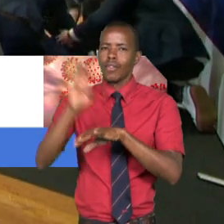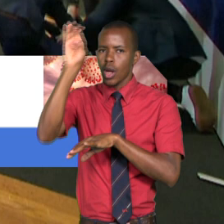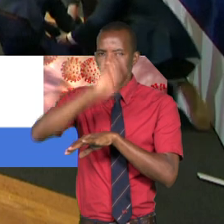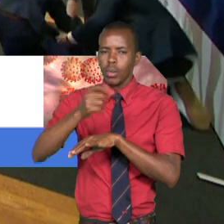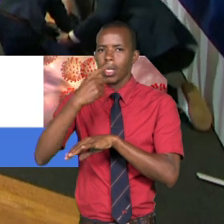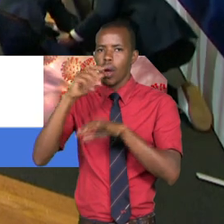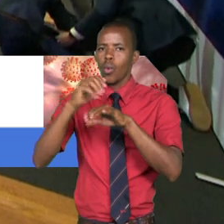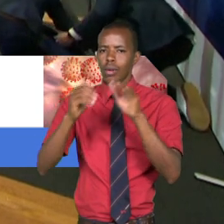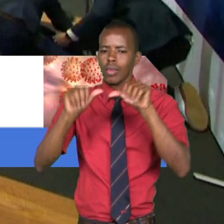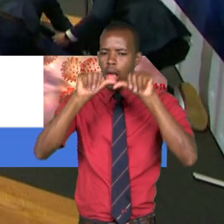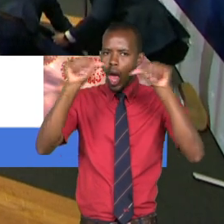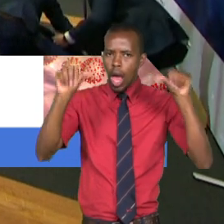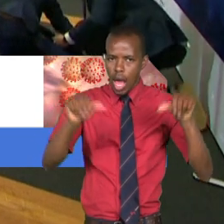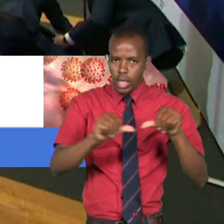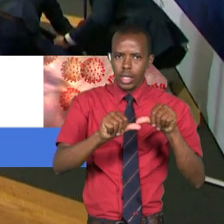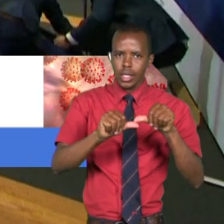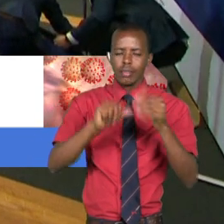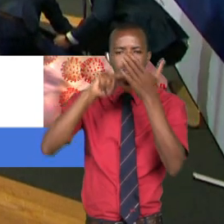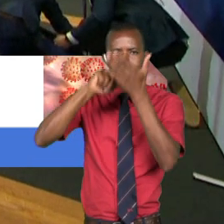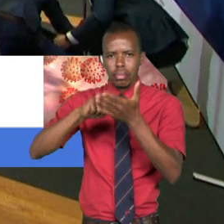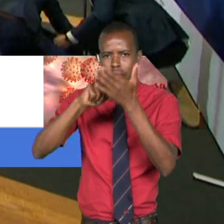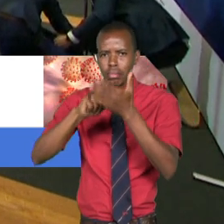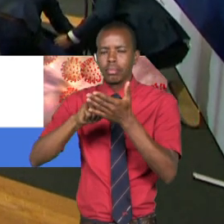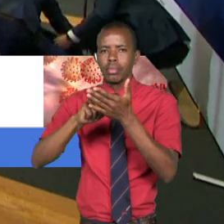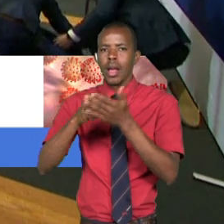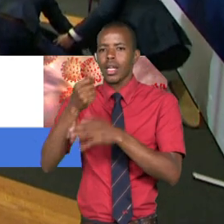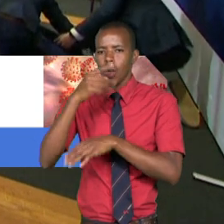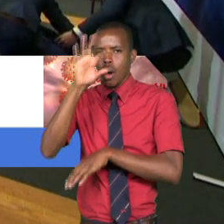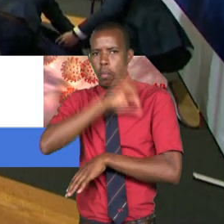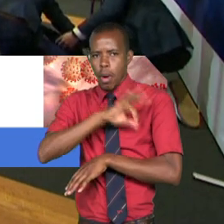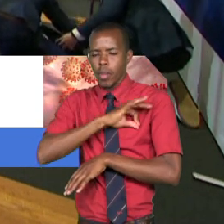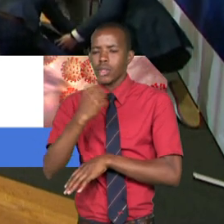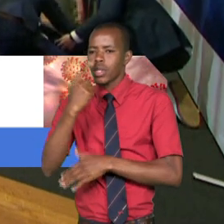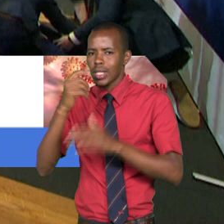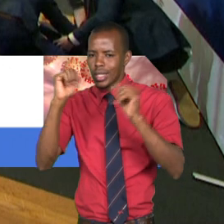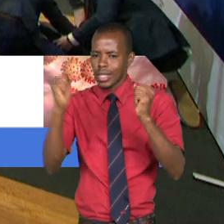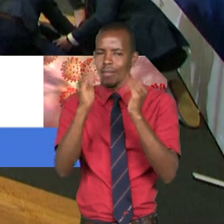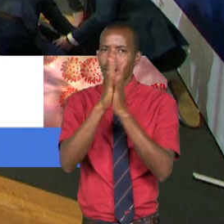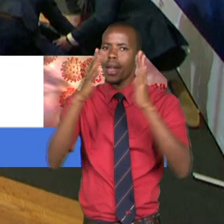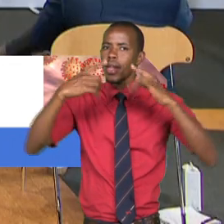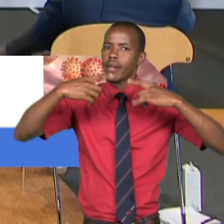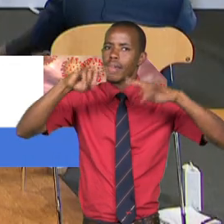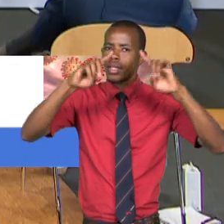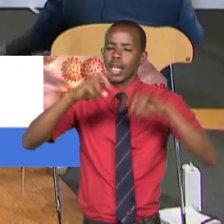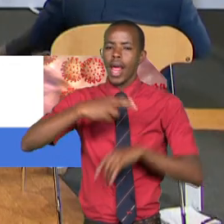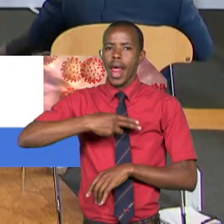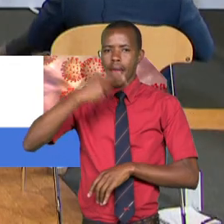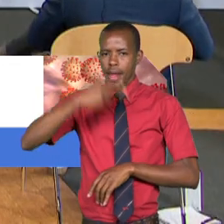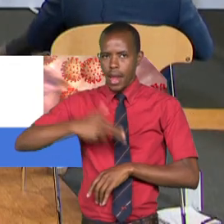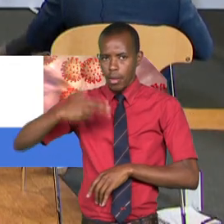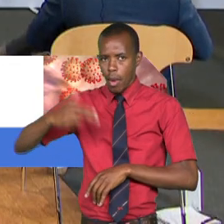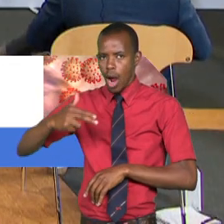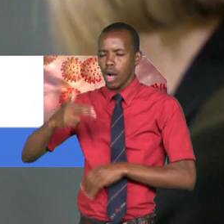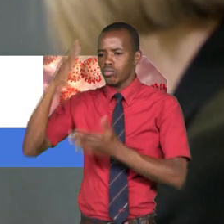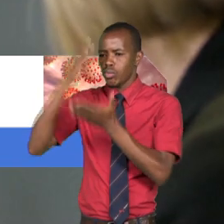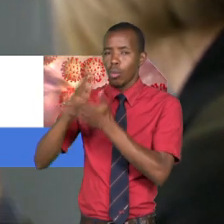Medicines Agency, EMA, emphasized the benefits of the vaccine, judging it as safe and effective. Denmark, however, held off using